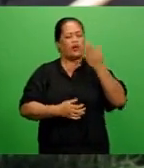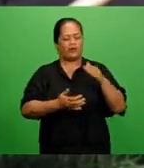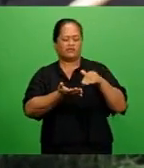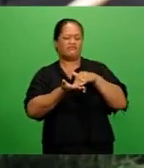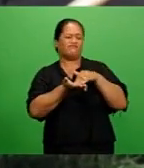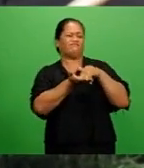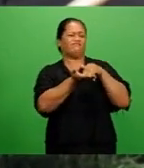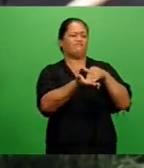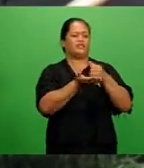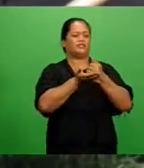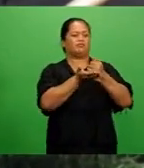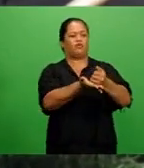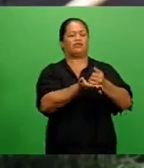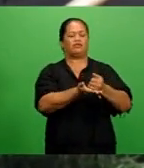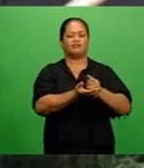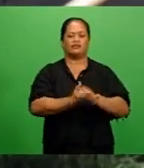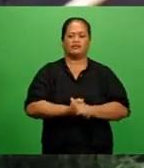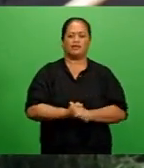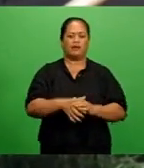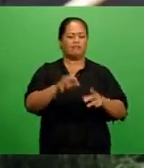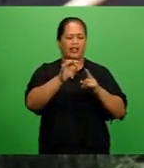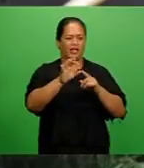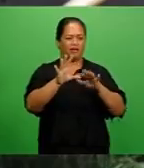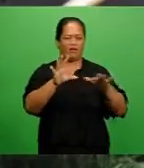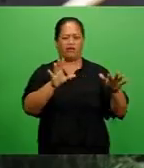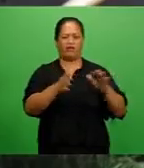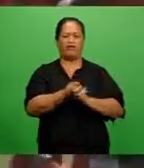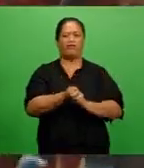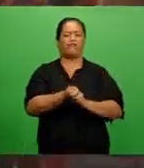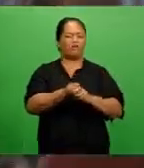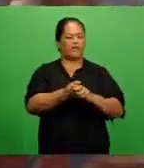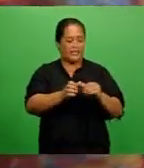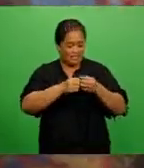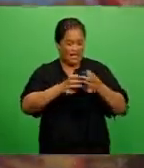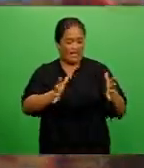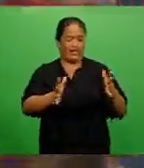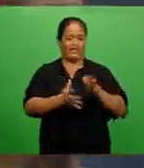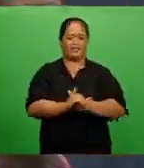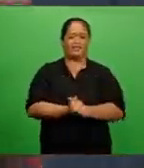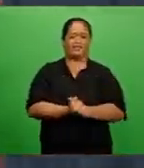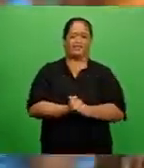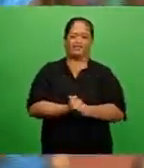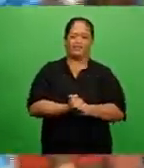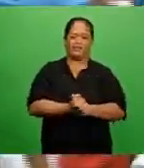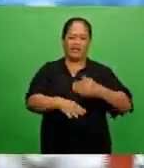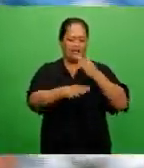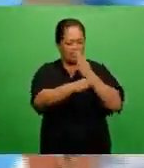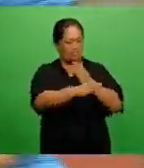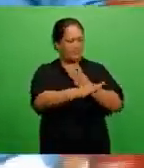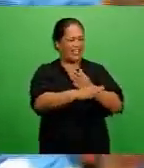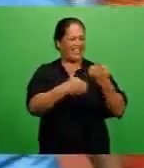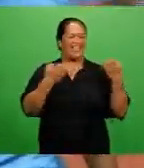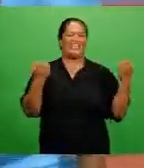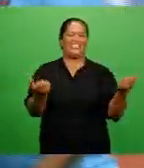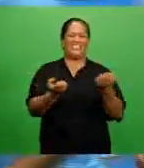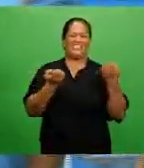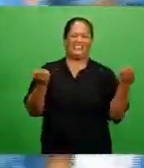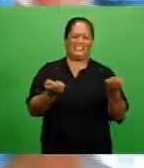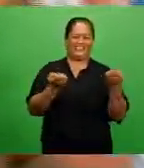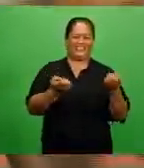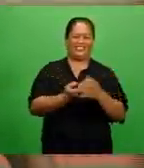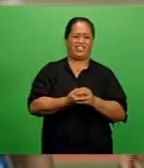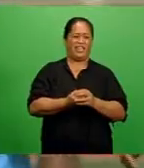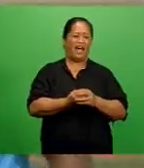can see my lokachi career, my deans, high school, everything. She's like my nurse, my coach,